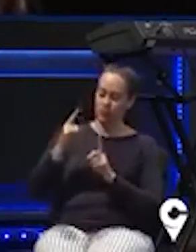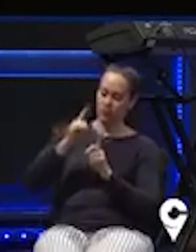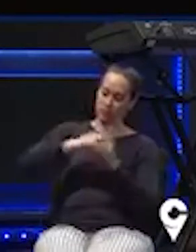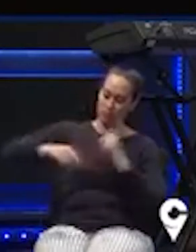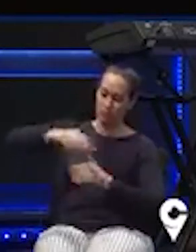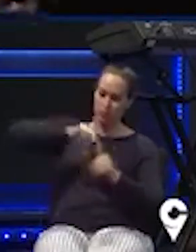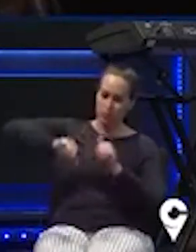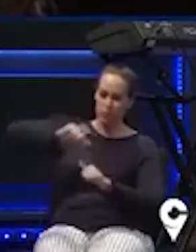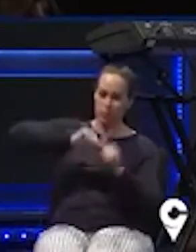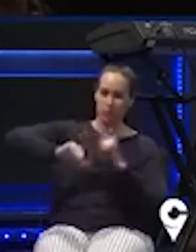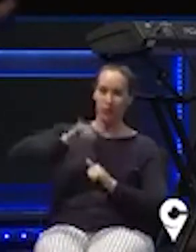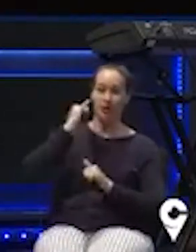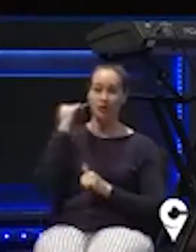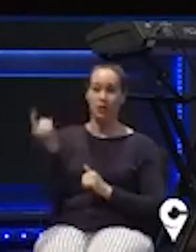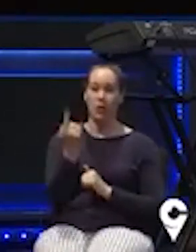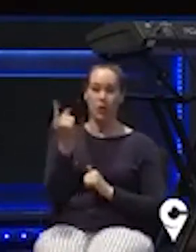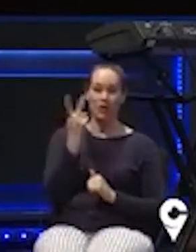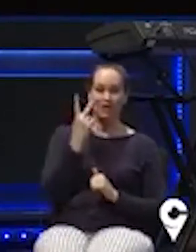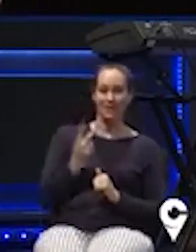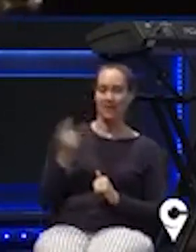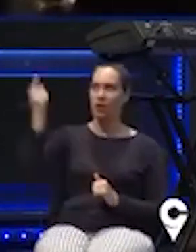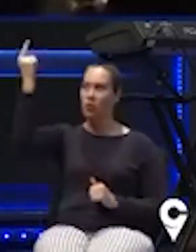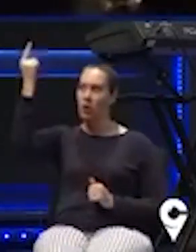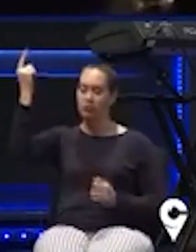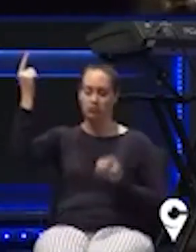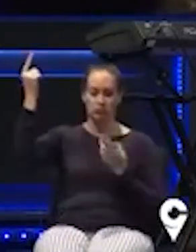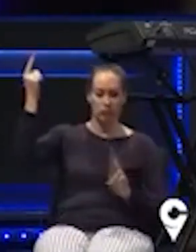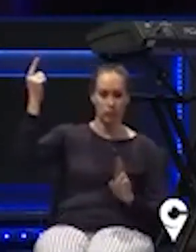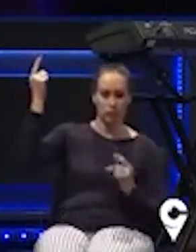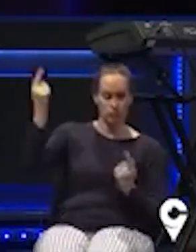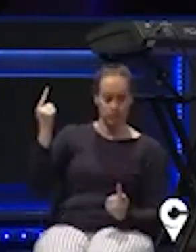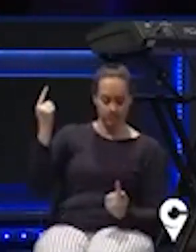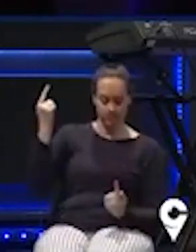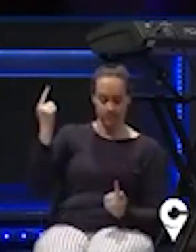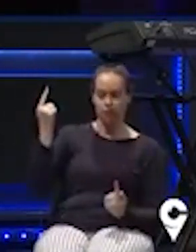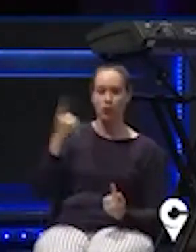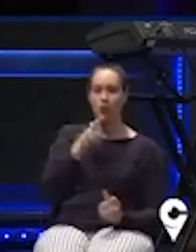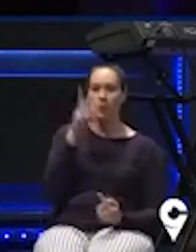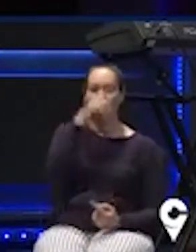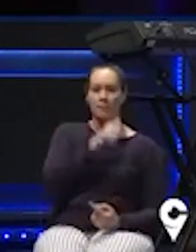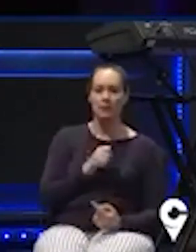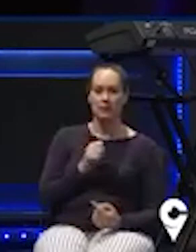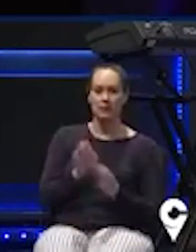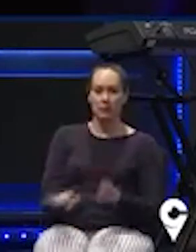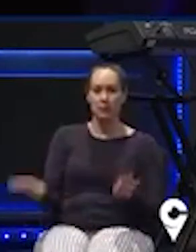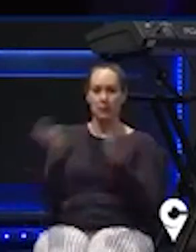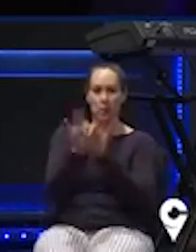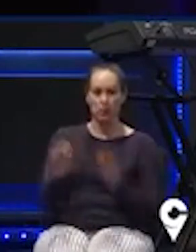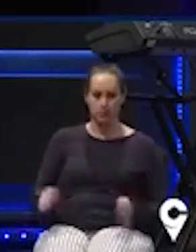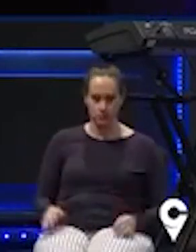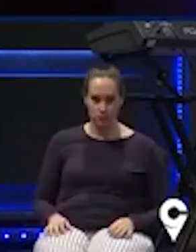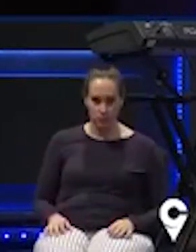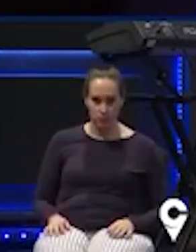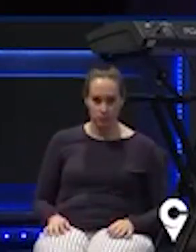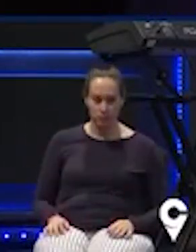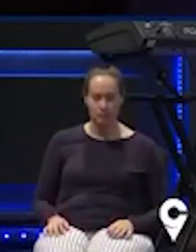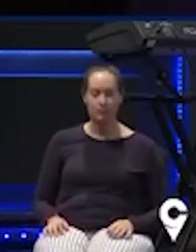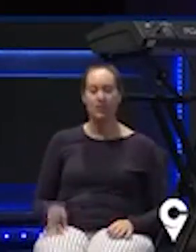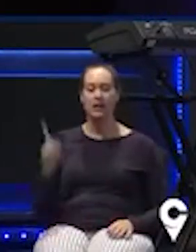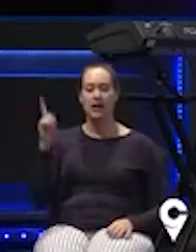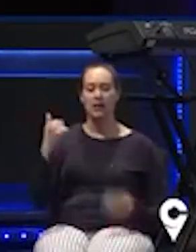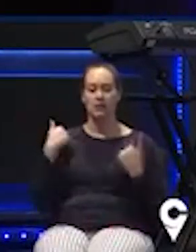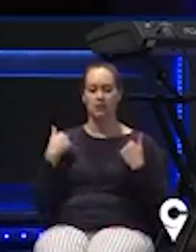one part of the picture, you're missing an important part of the picture. Jesus Christ was one person with two